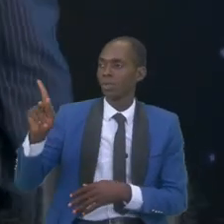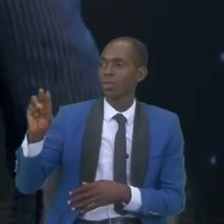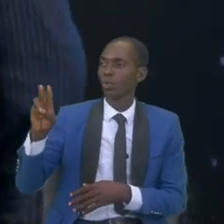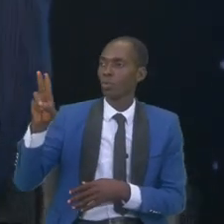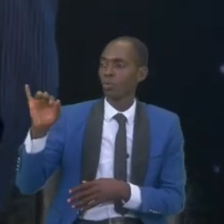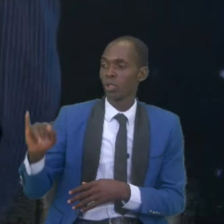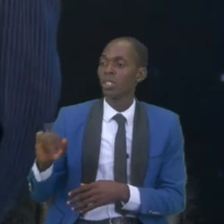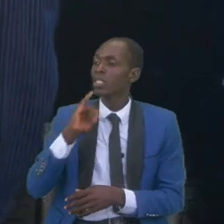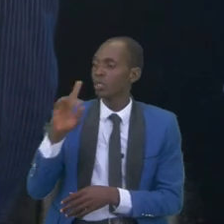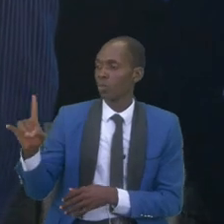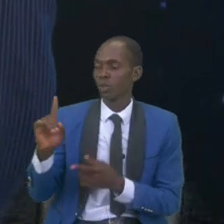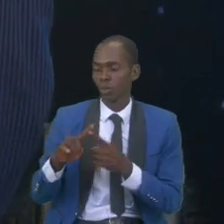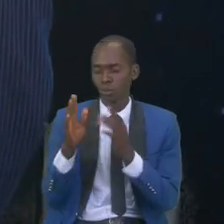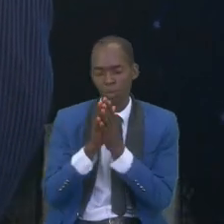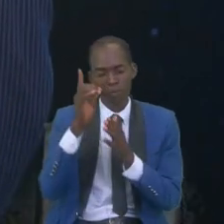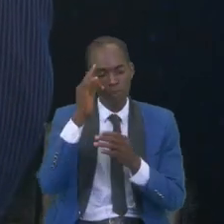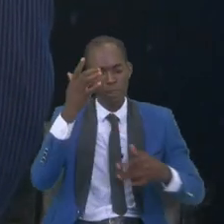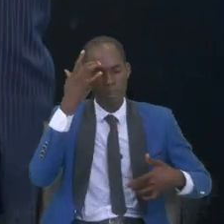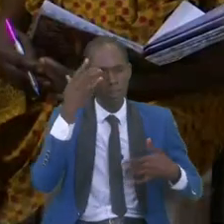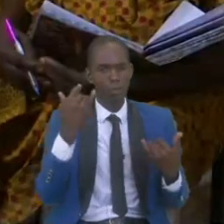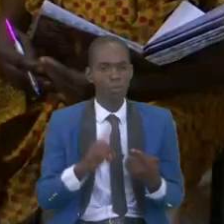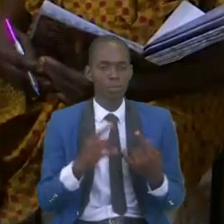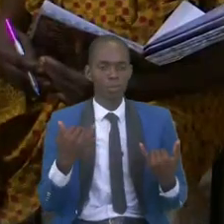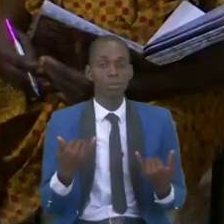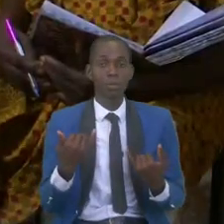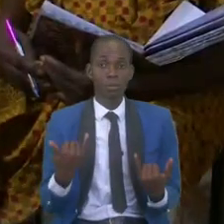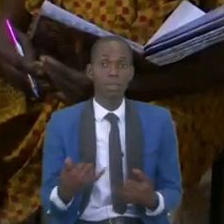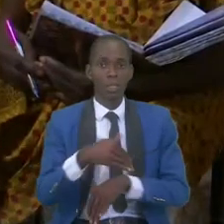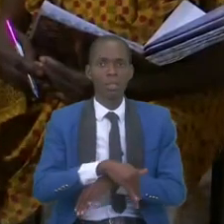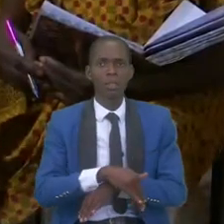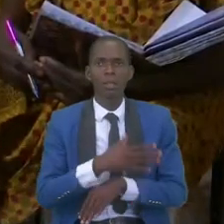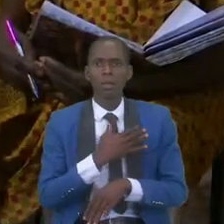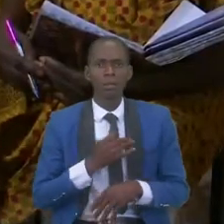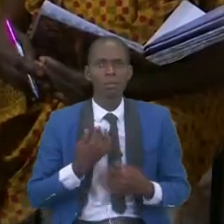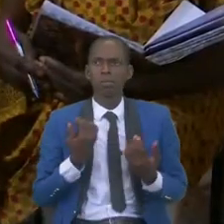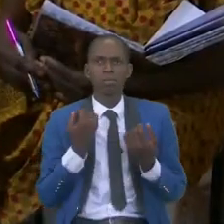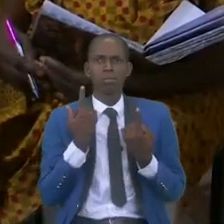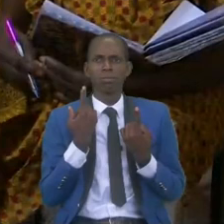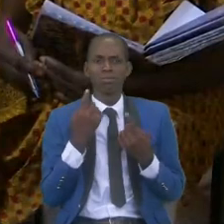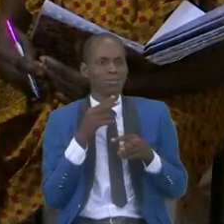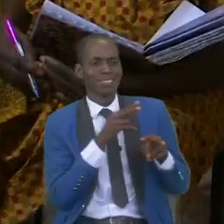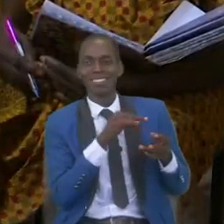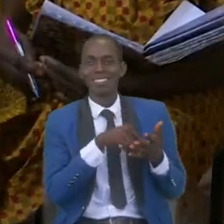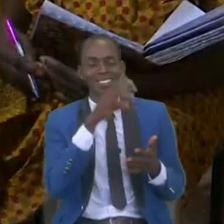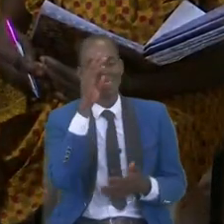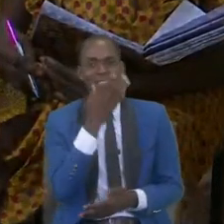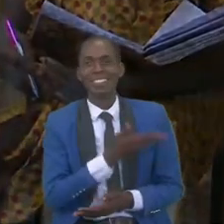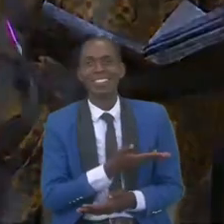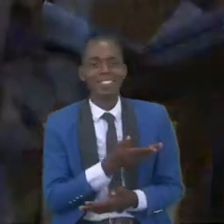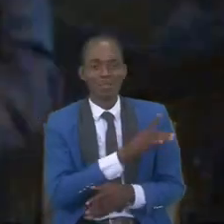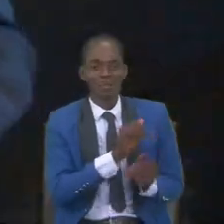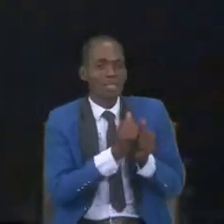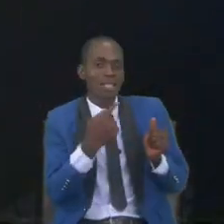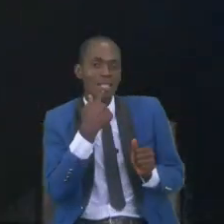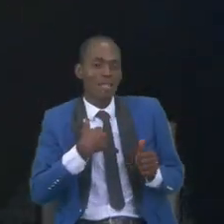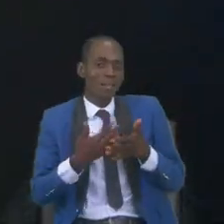one to pray for the sick tonight. And I wondered in my heart, look at this man. You didn't tell me ahead of